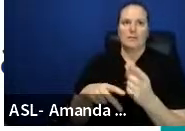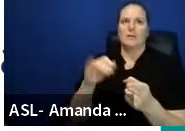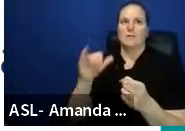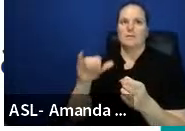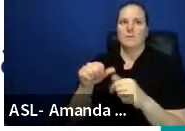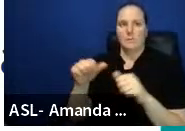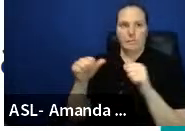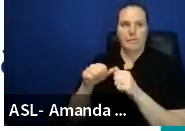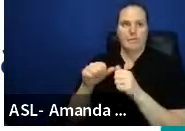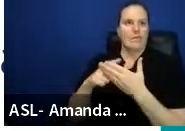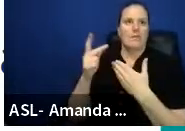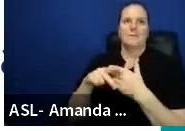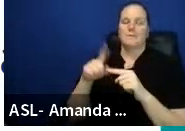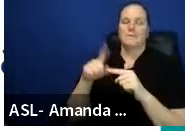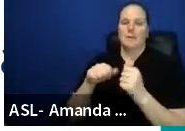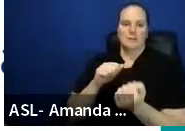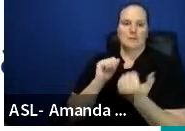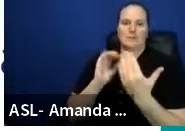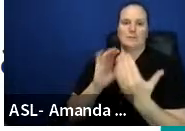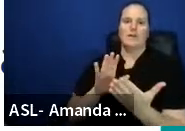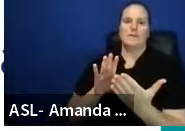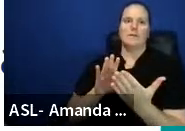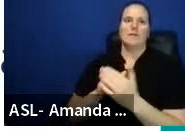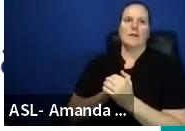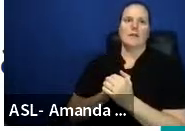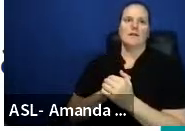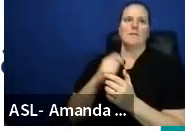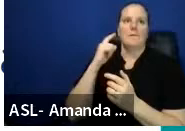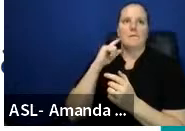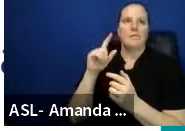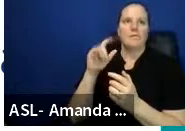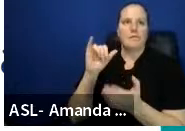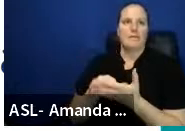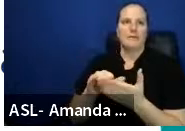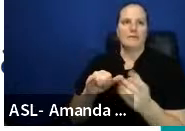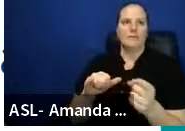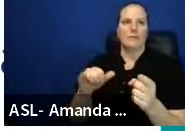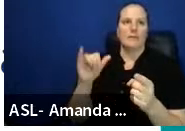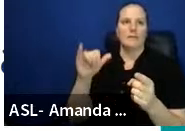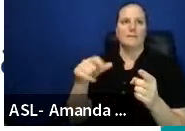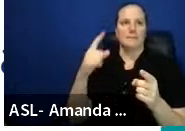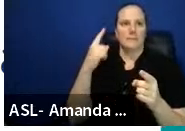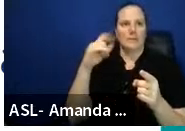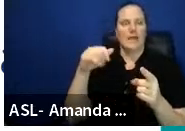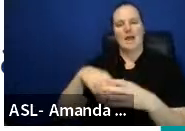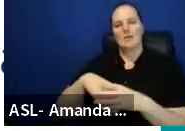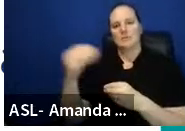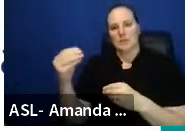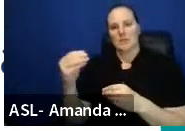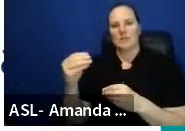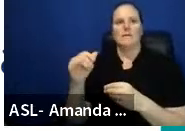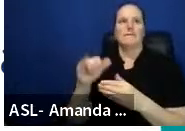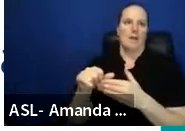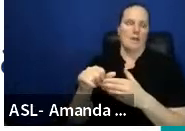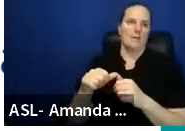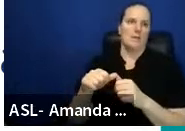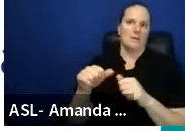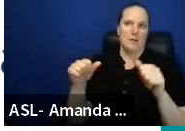the program can't address it. But were there to be changes outside the program area, that